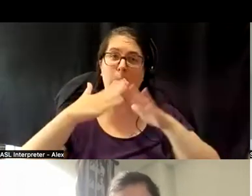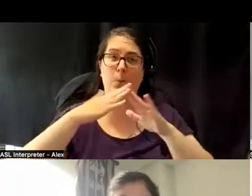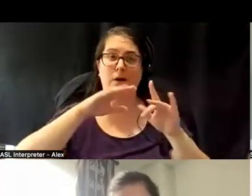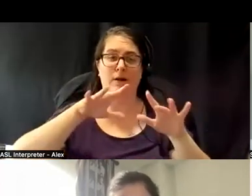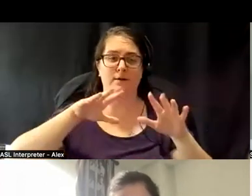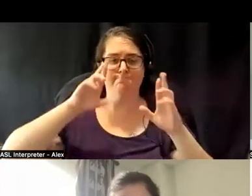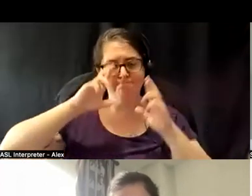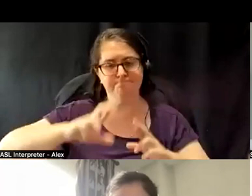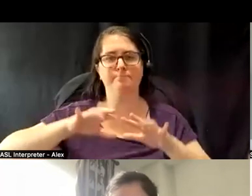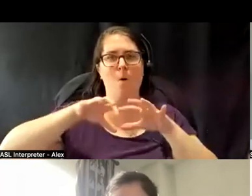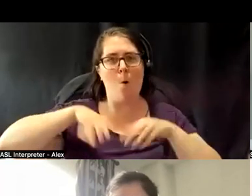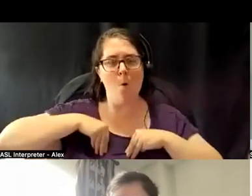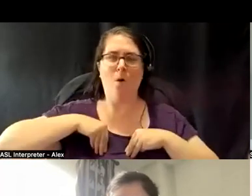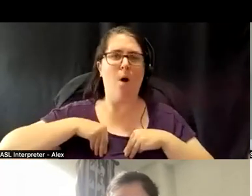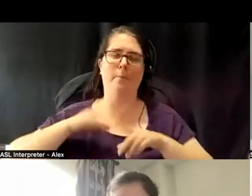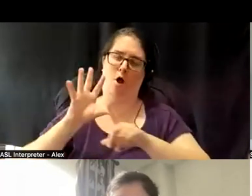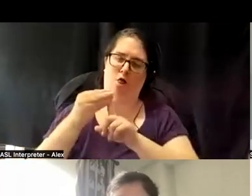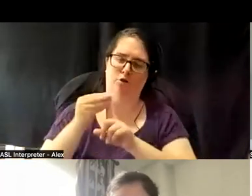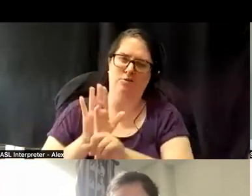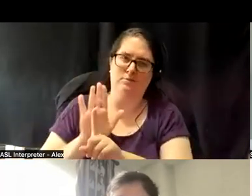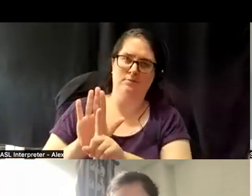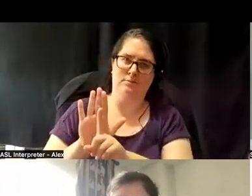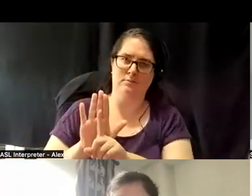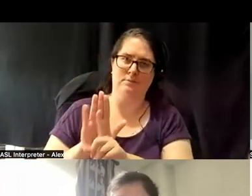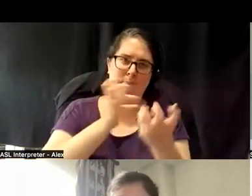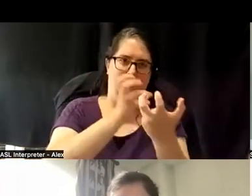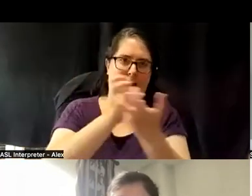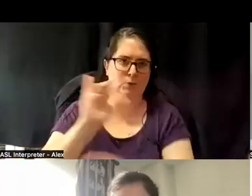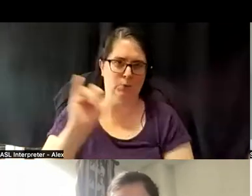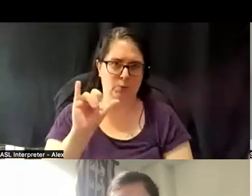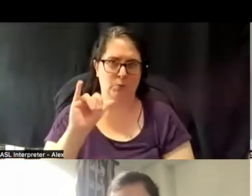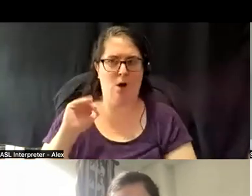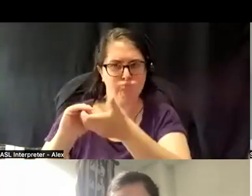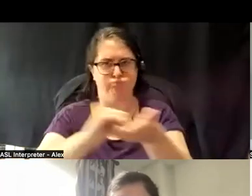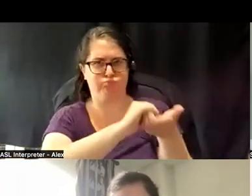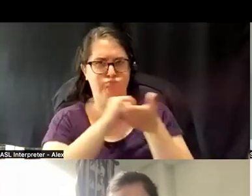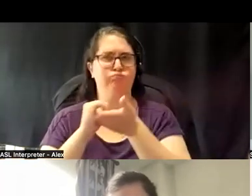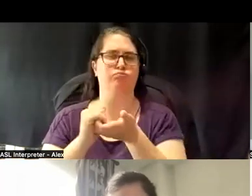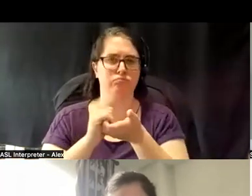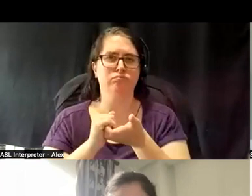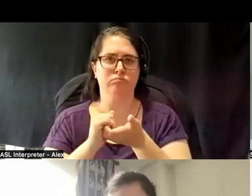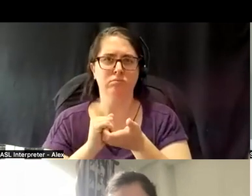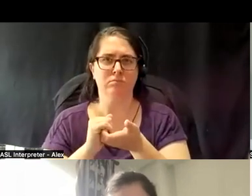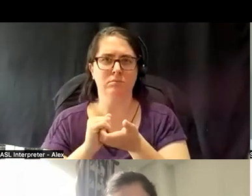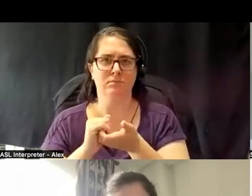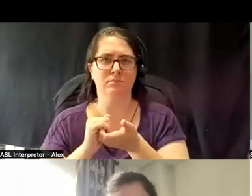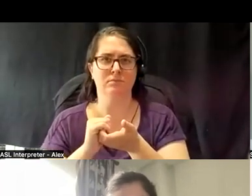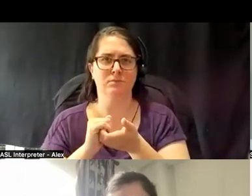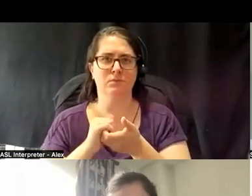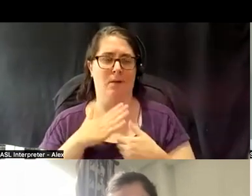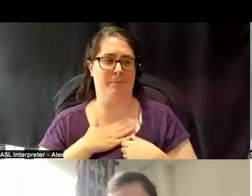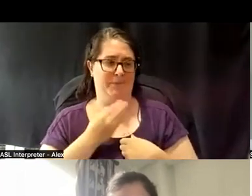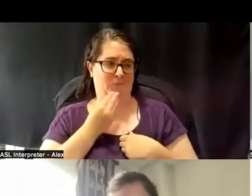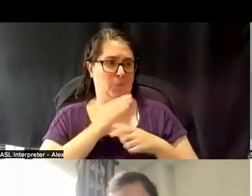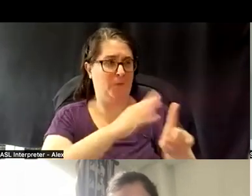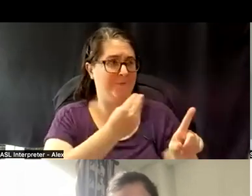but culturally specific relevant collaborations to ensure that, you know, our types of foods are grown